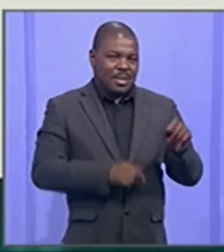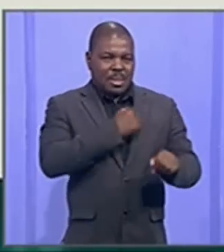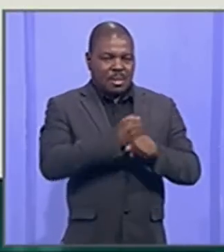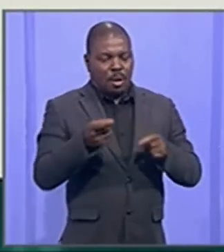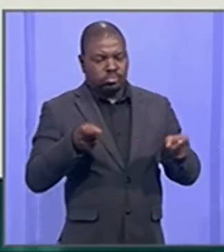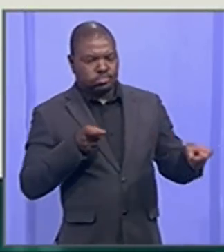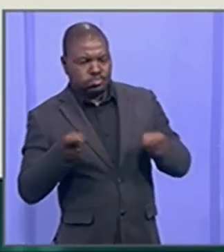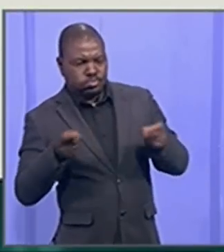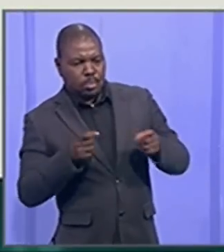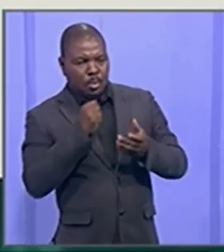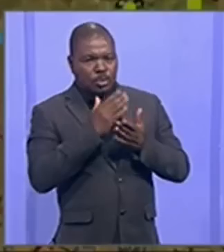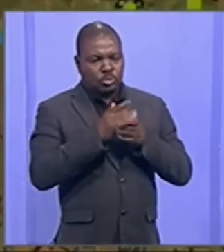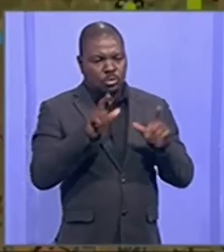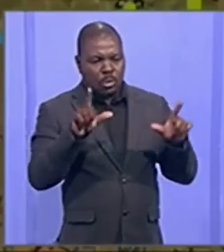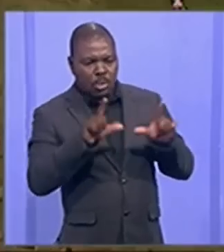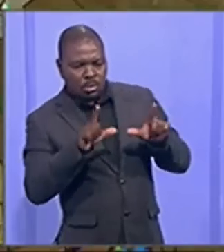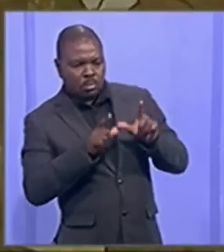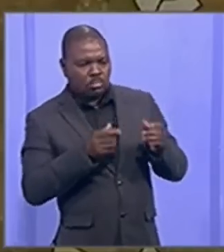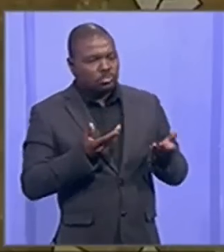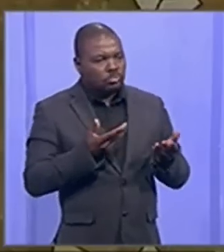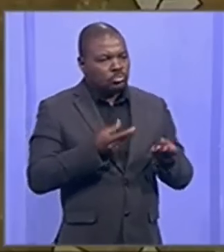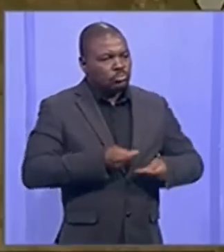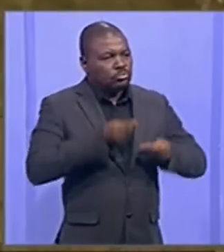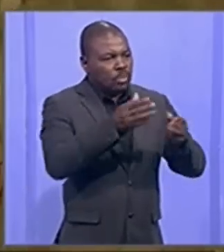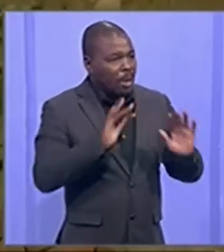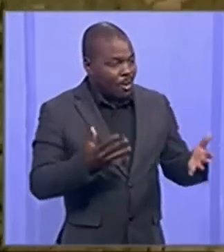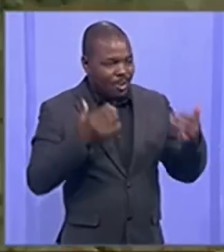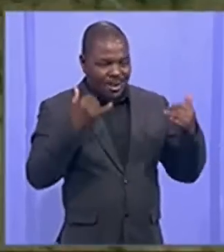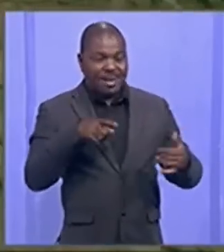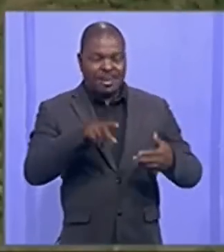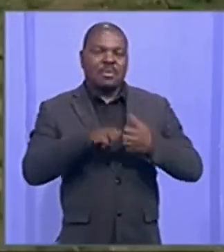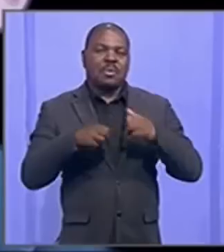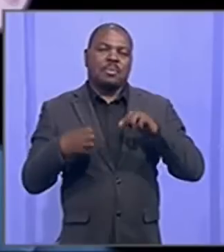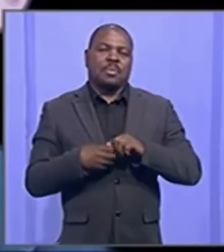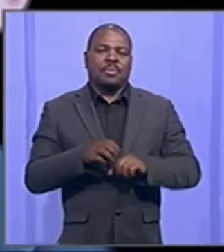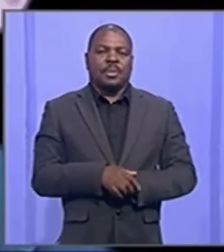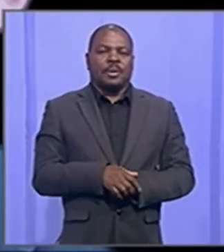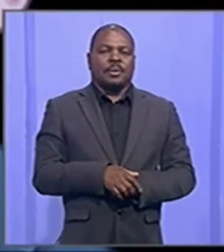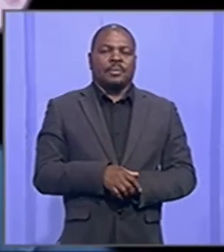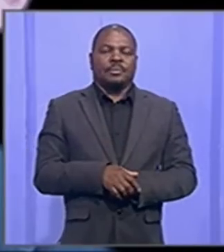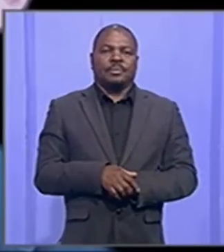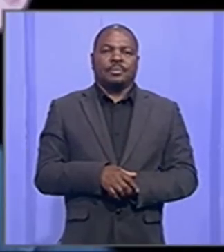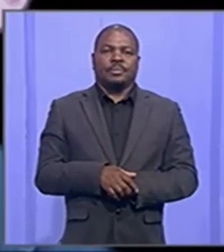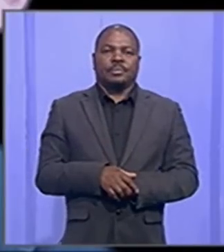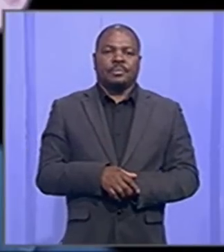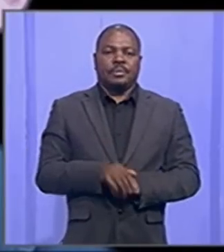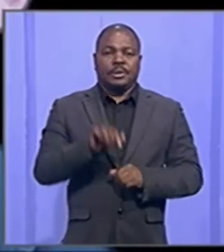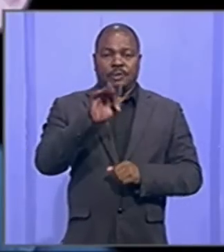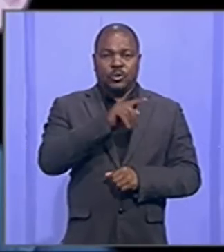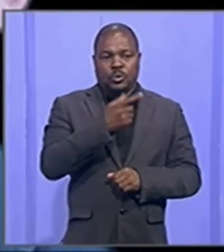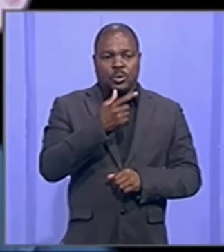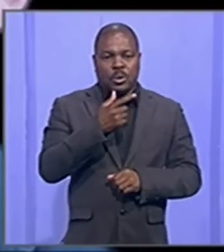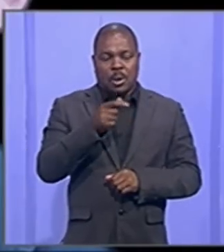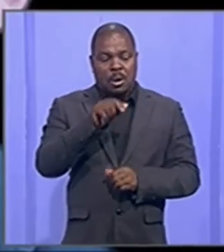gore makwalotetla a rebolwa jang go feteleditse seemo. If you arrive there to arrest someone, they